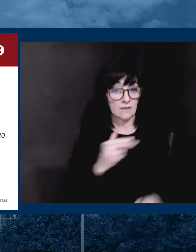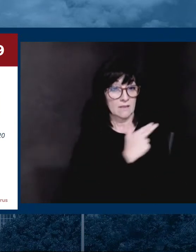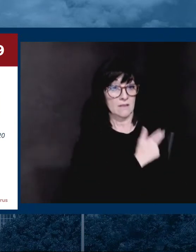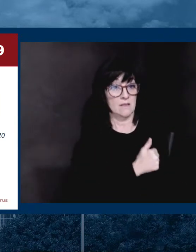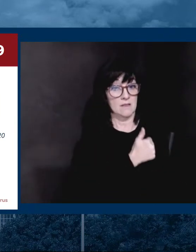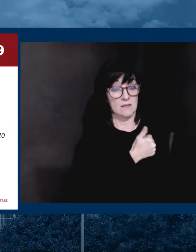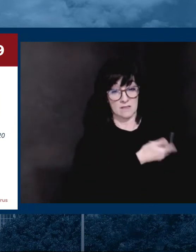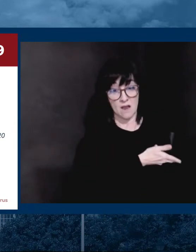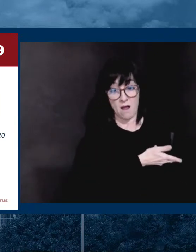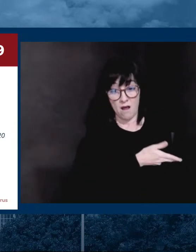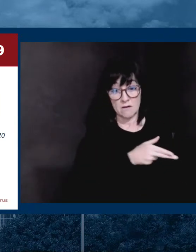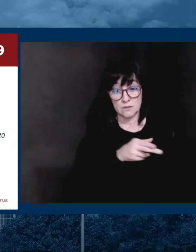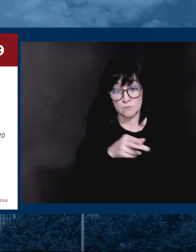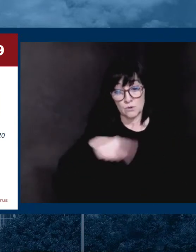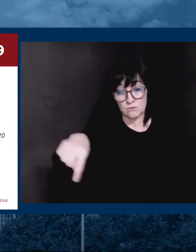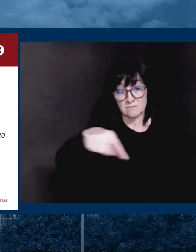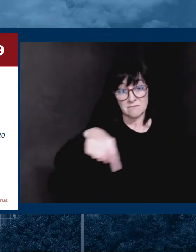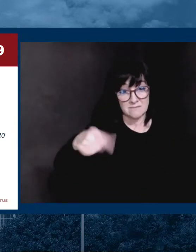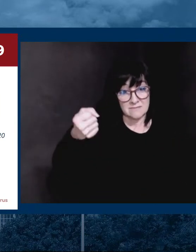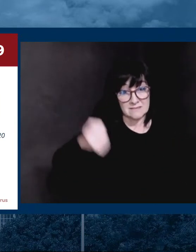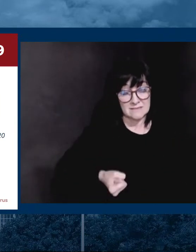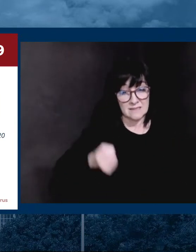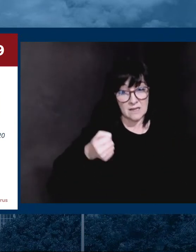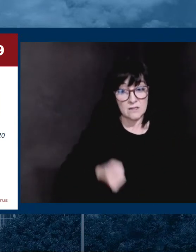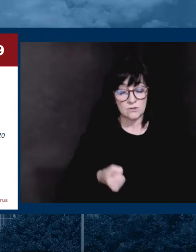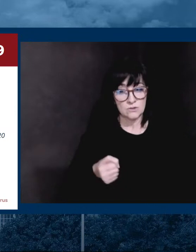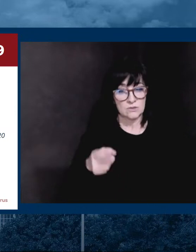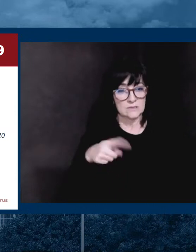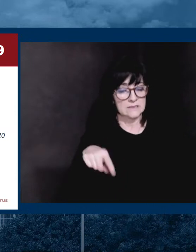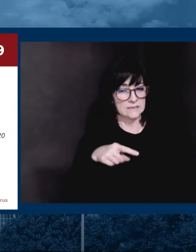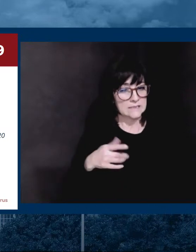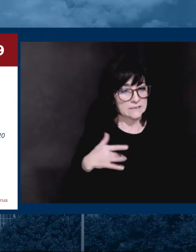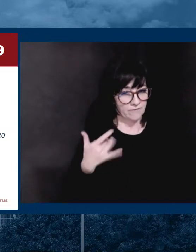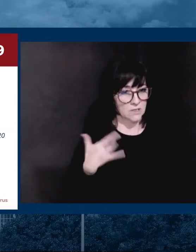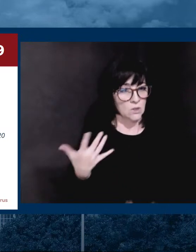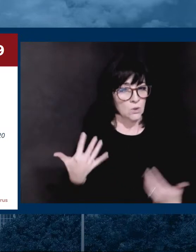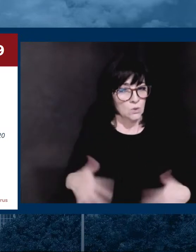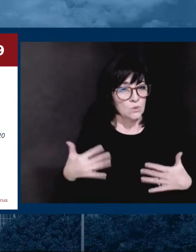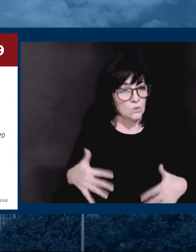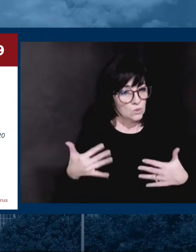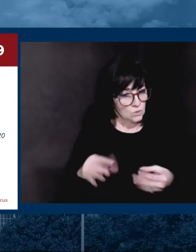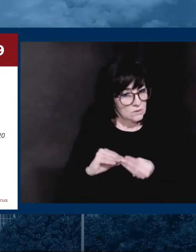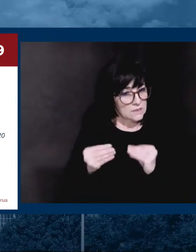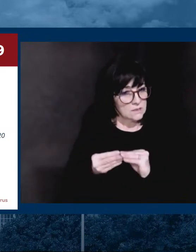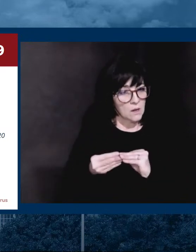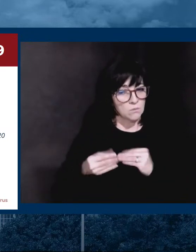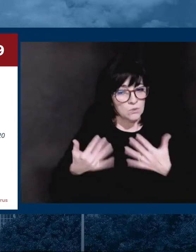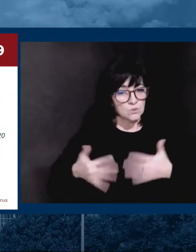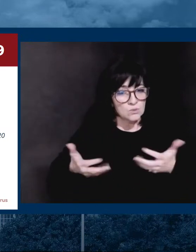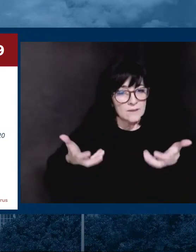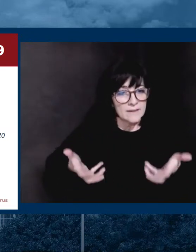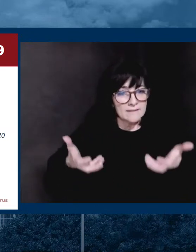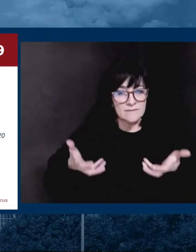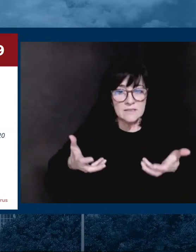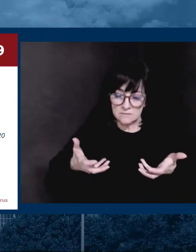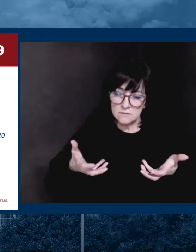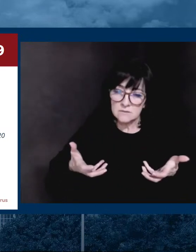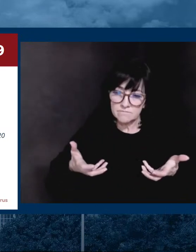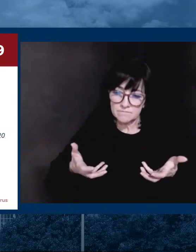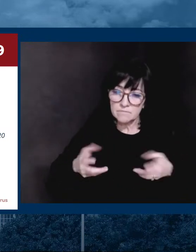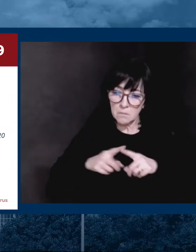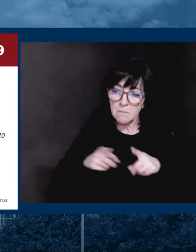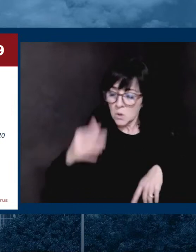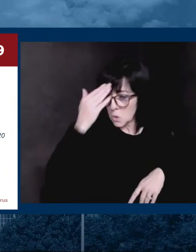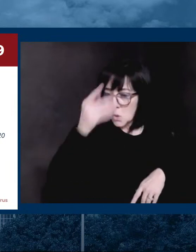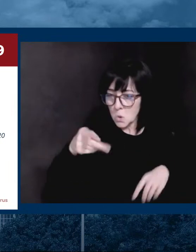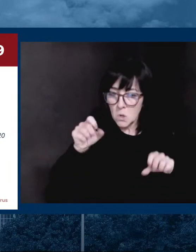at high water marks in terms of COVID-19 patients, but at a level that they can handle at the